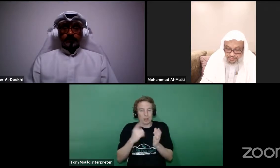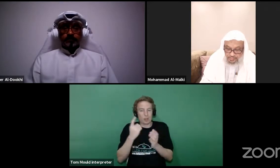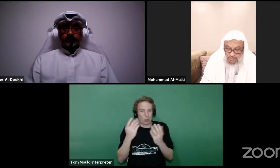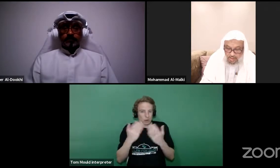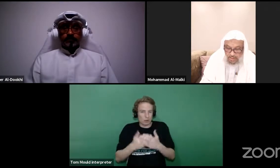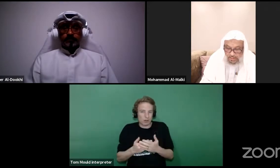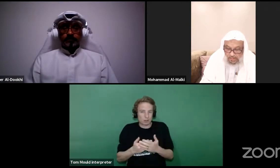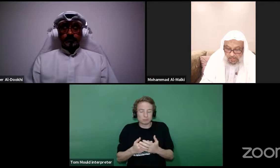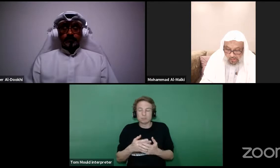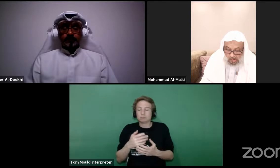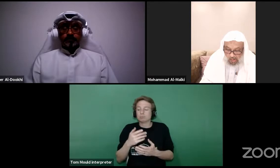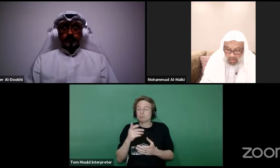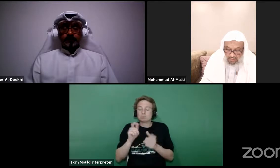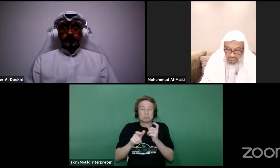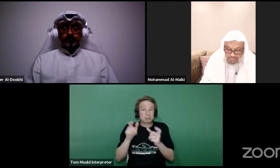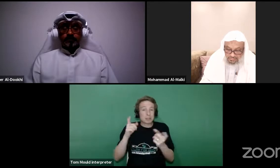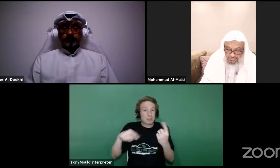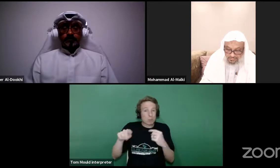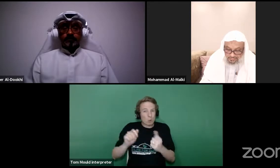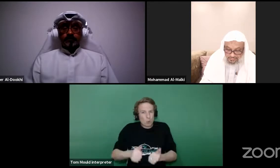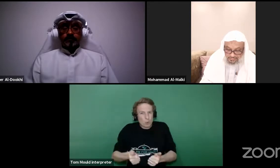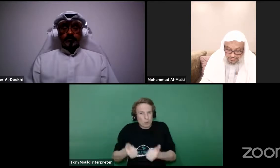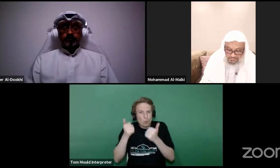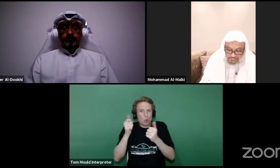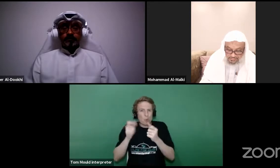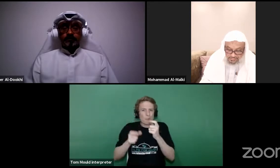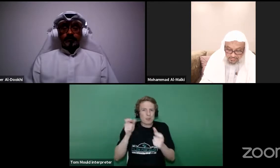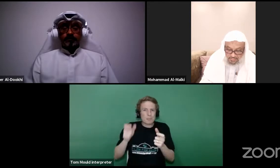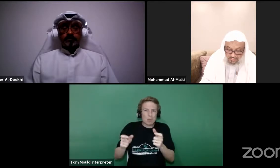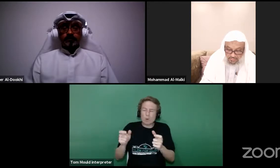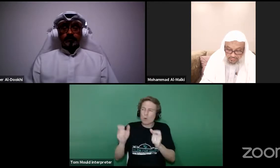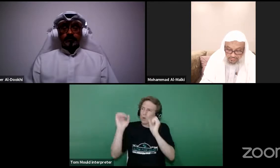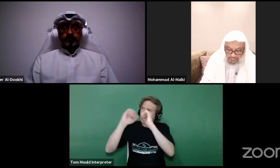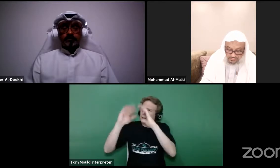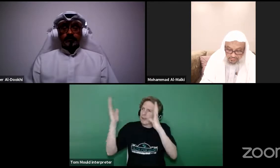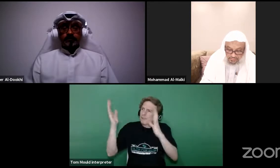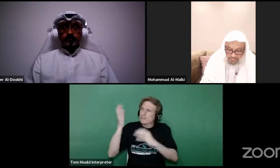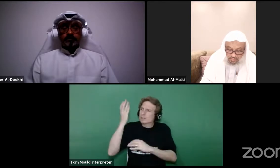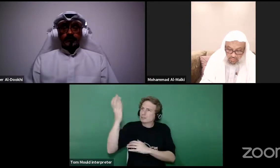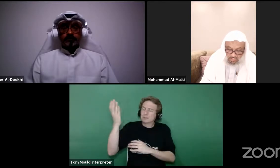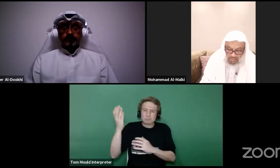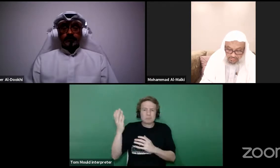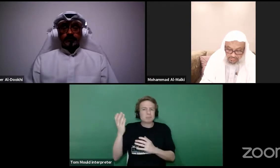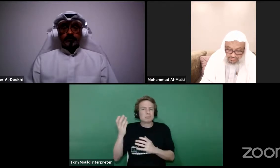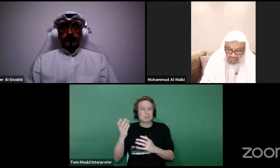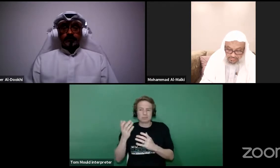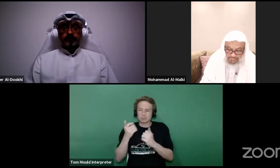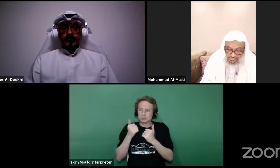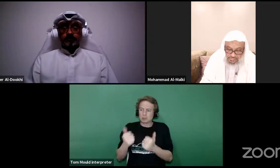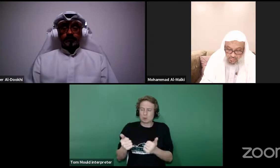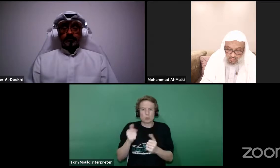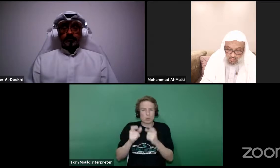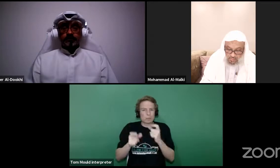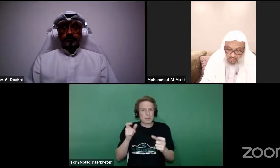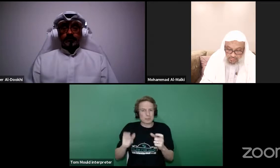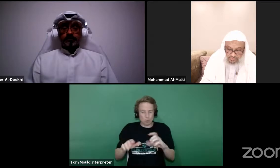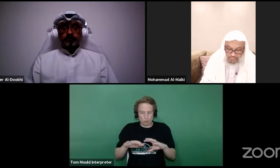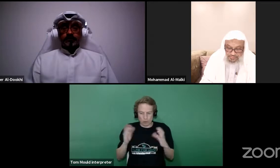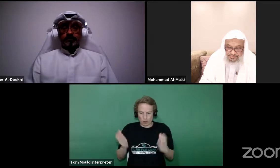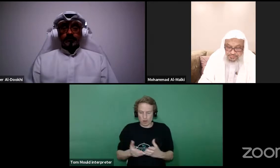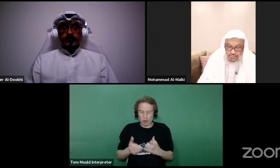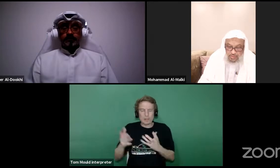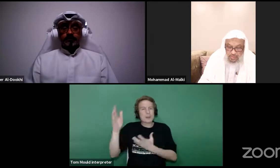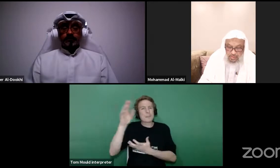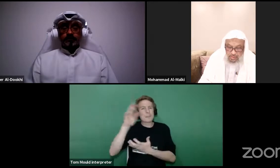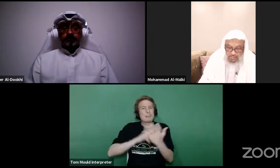the inhabitants of the heavens, they mix with those who are good and upright from the inhabitants of the earth